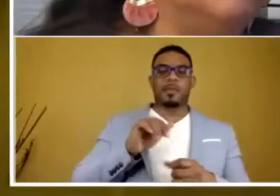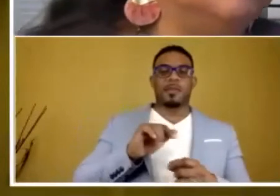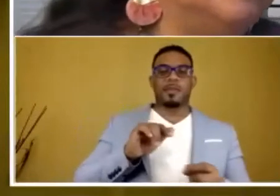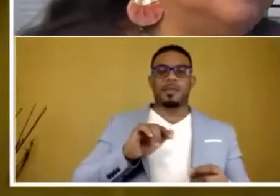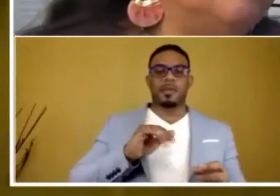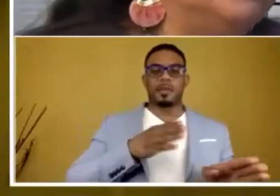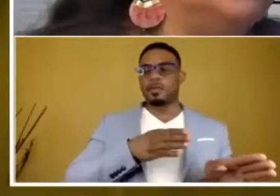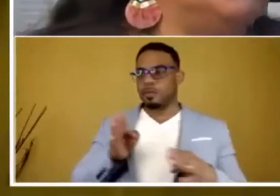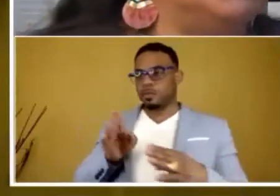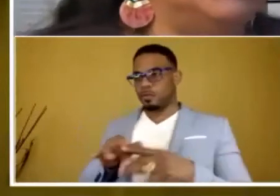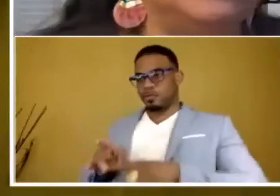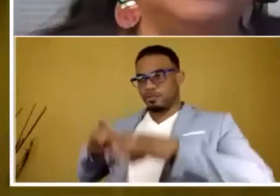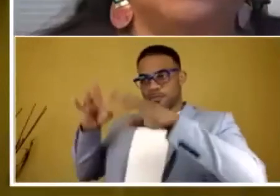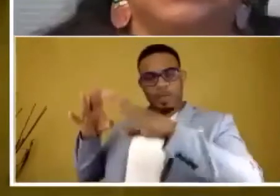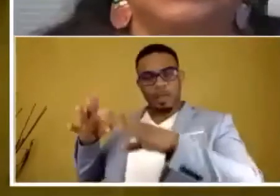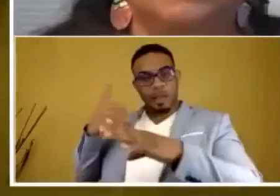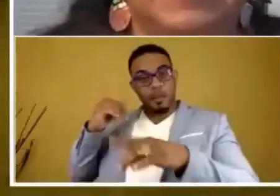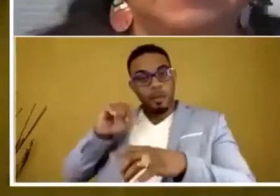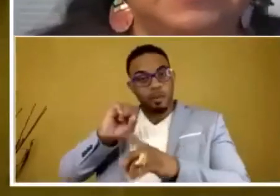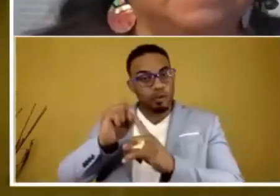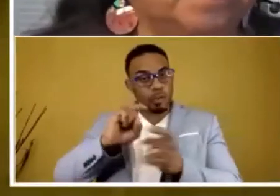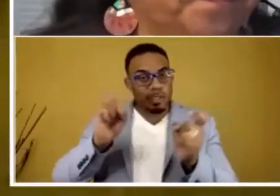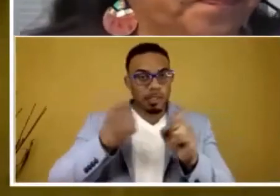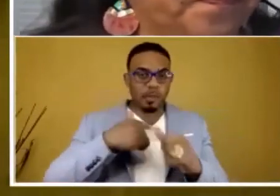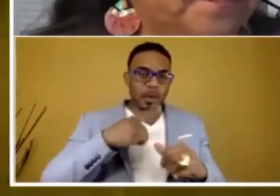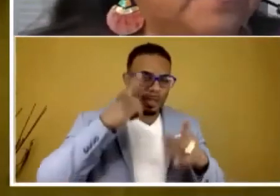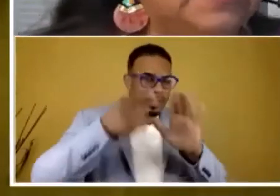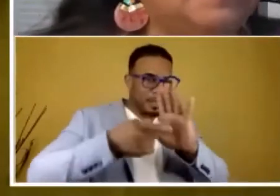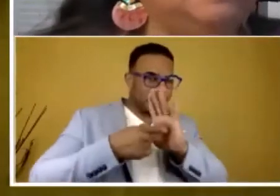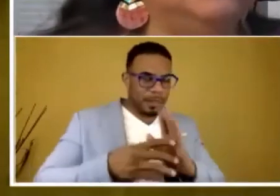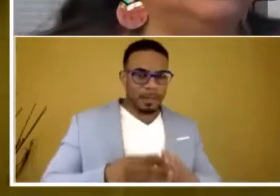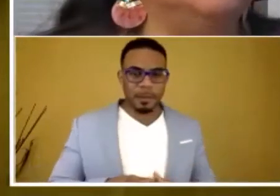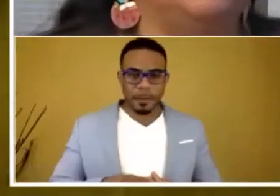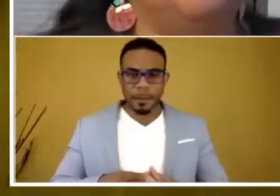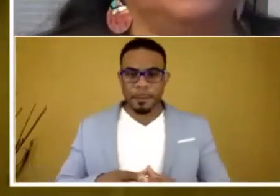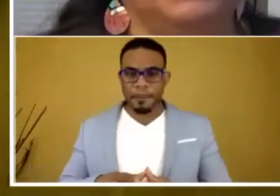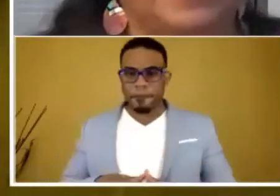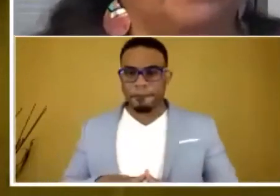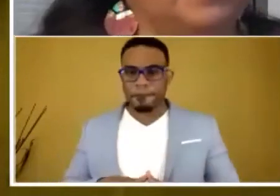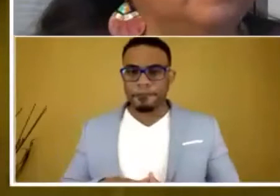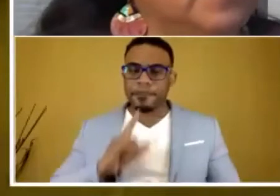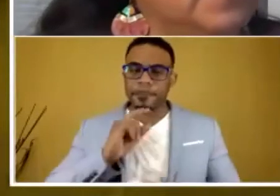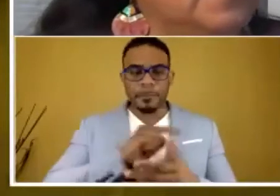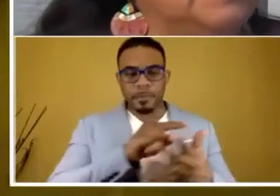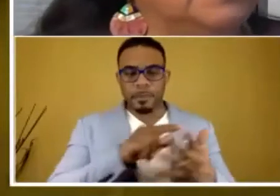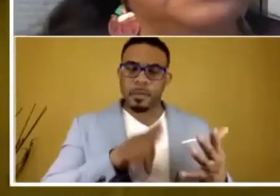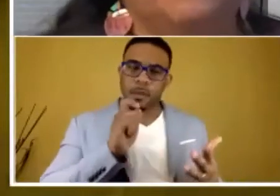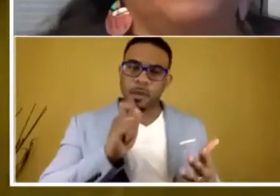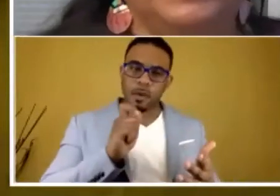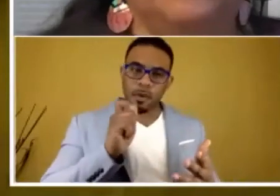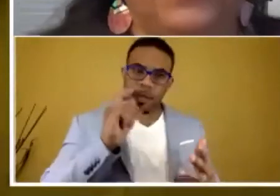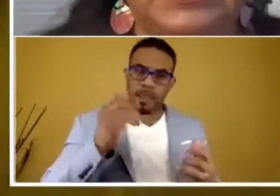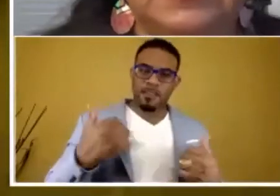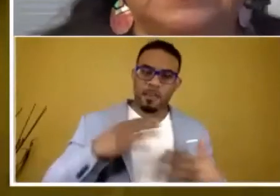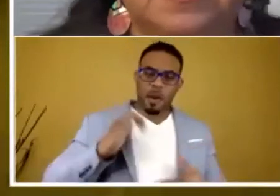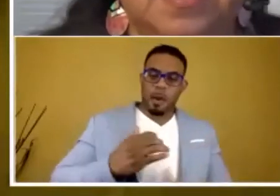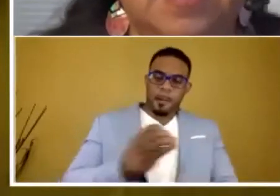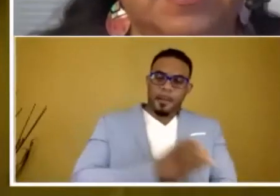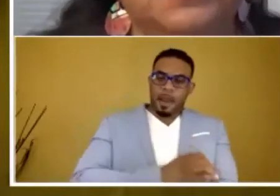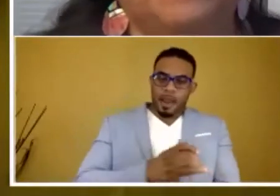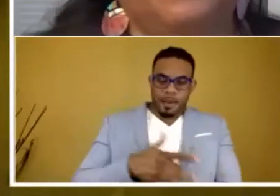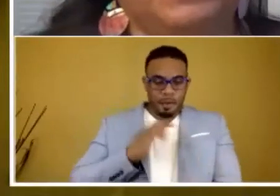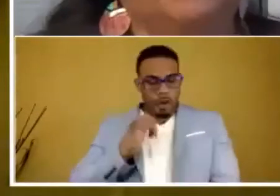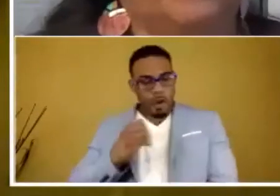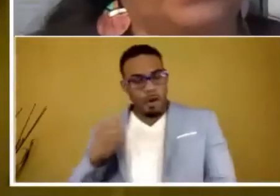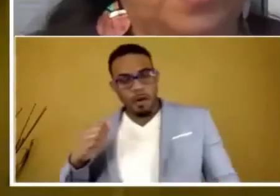violence for the social change that we are demanding. It is those that fear our power, those that feel our voice,